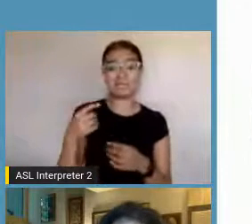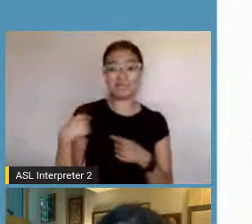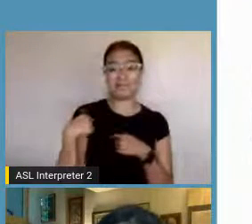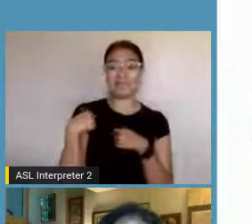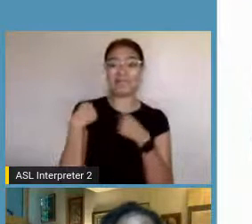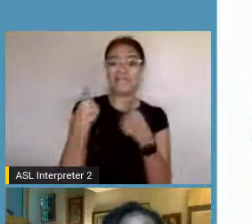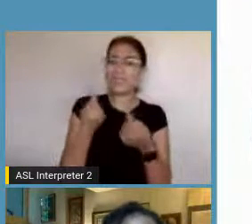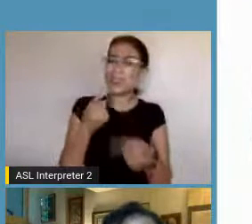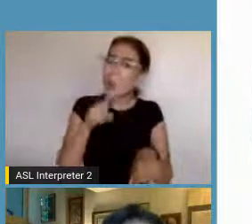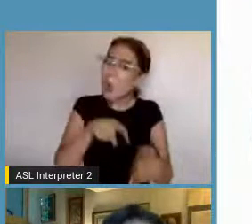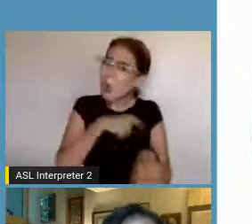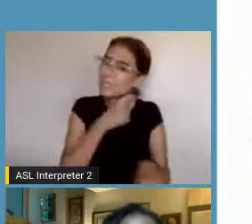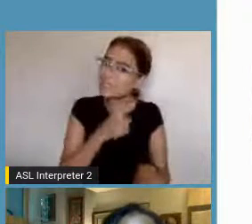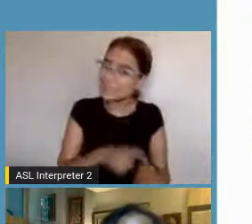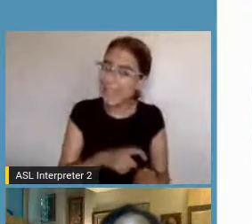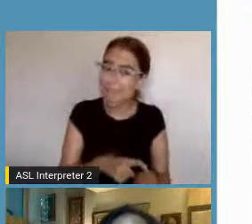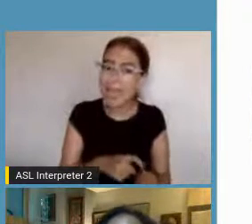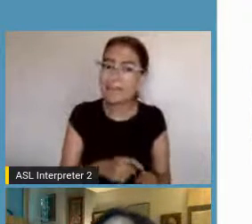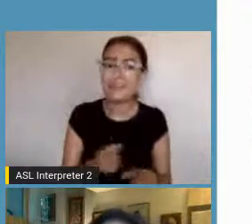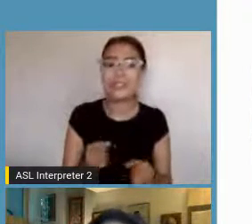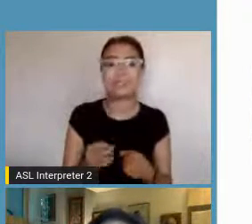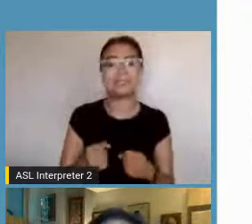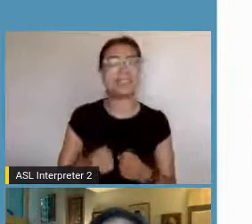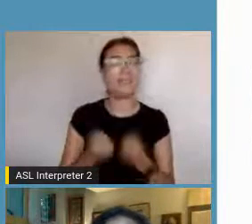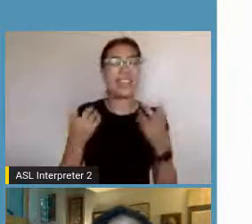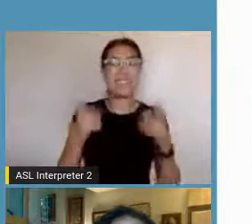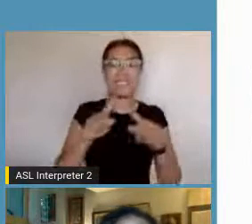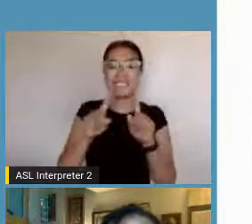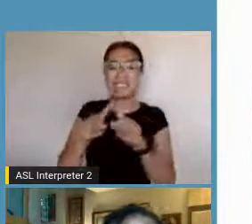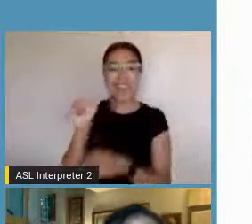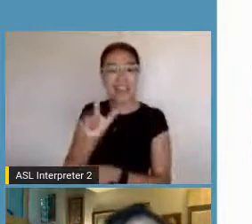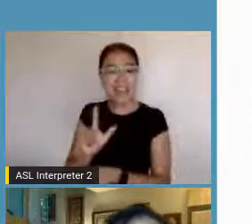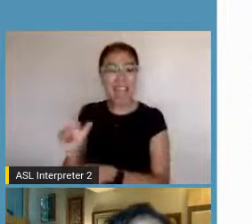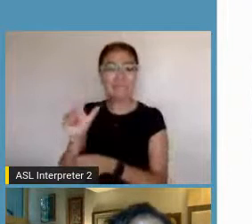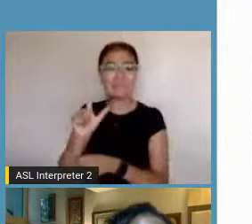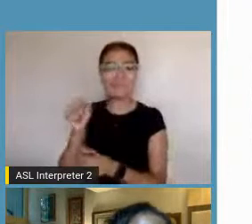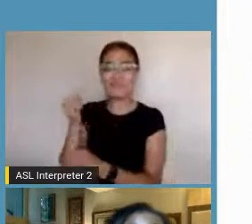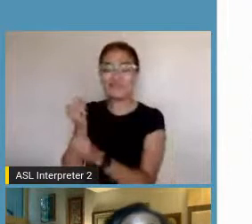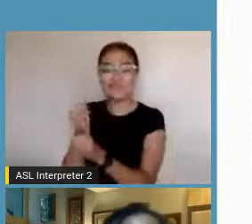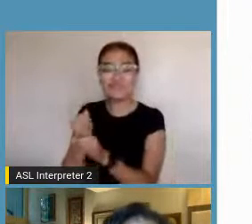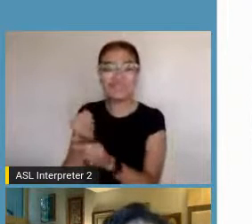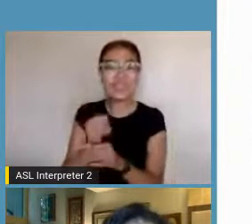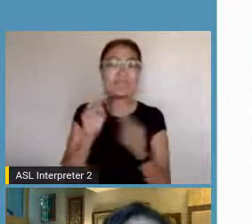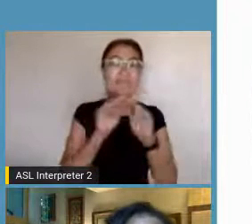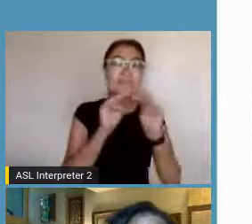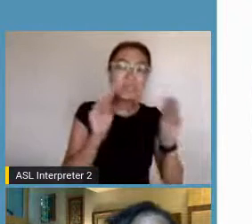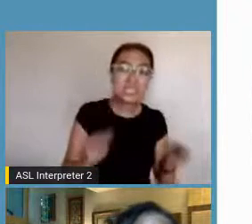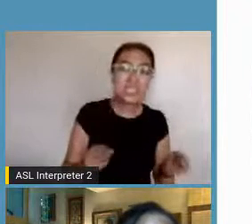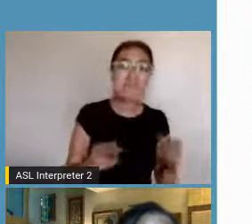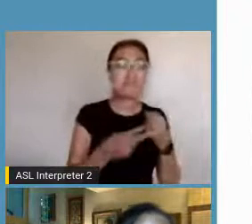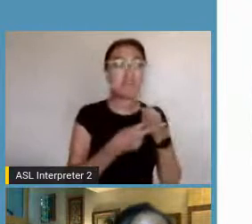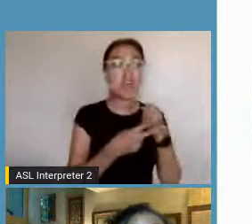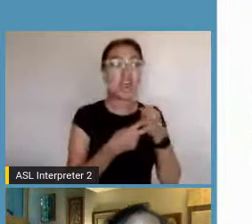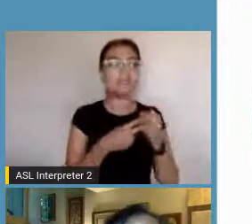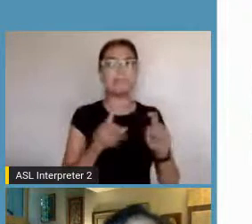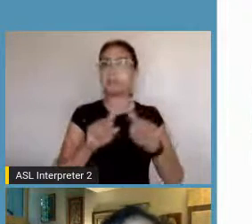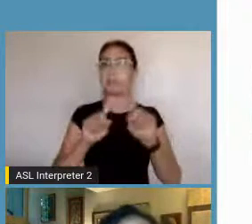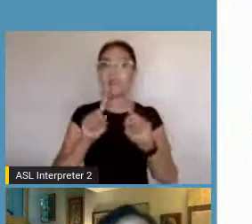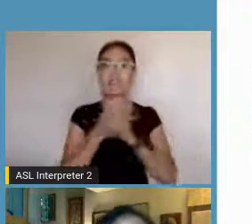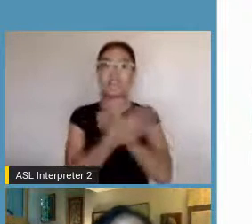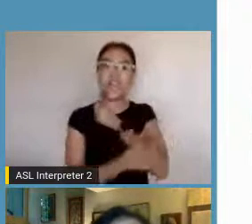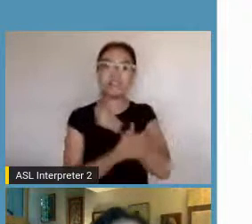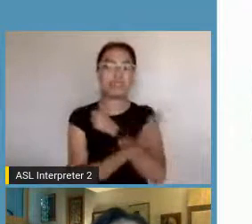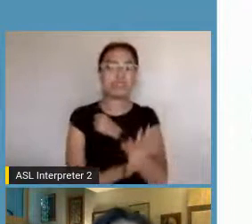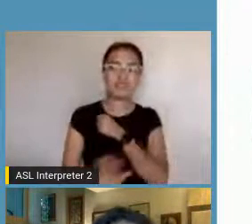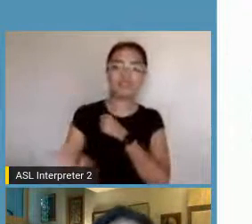of libraries and academic institutions, public libraries, museums, and archives in 28 countries. So their focus